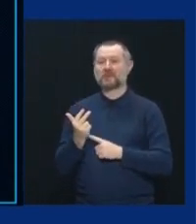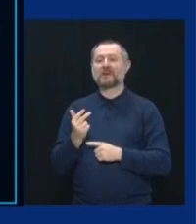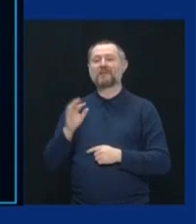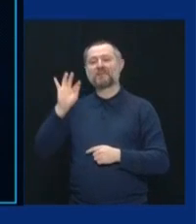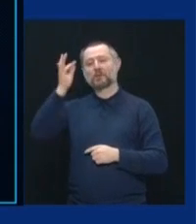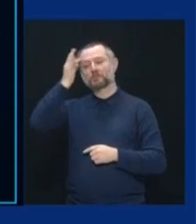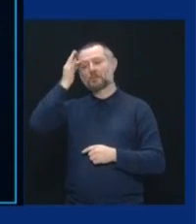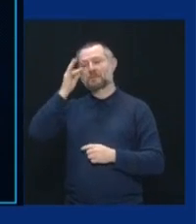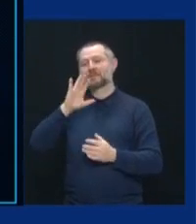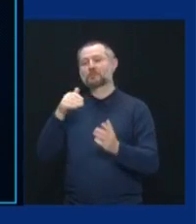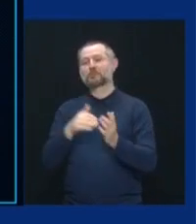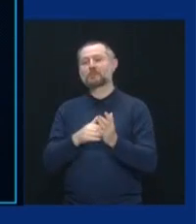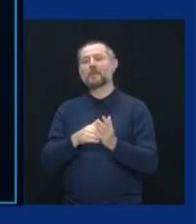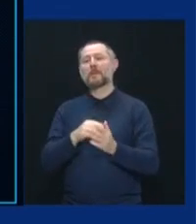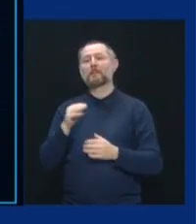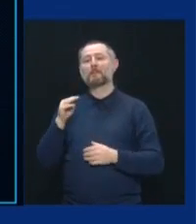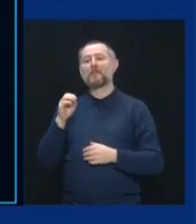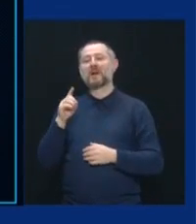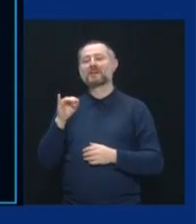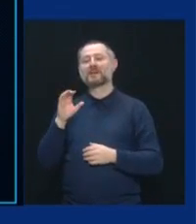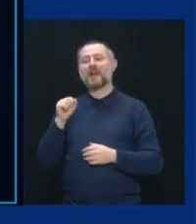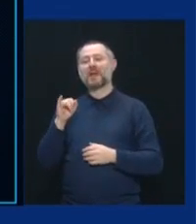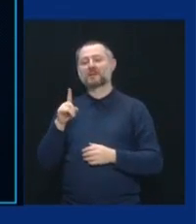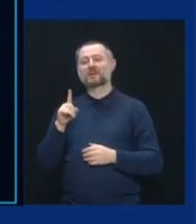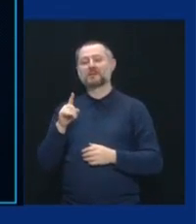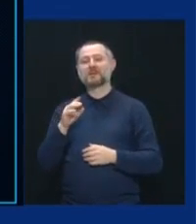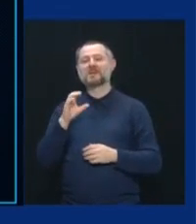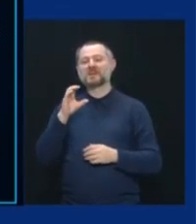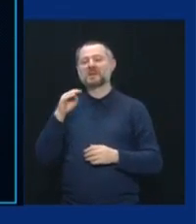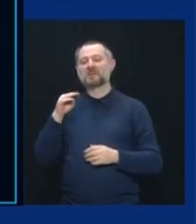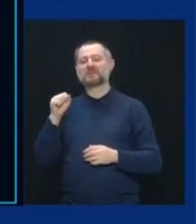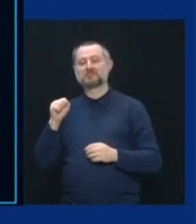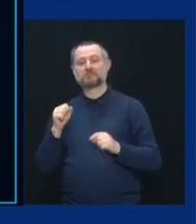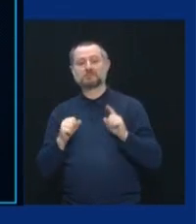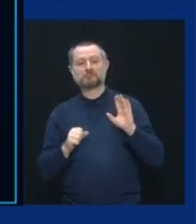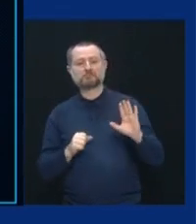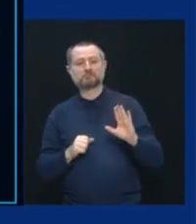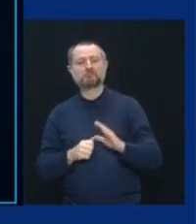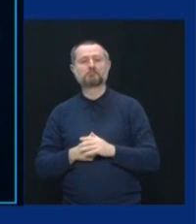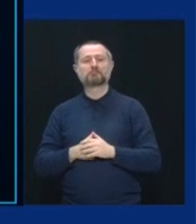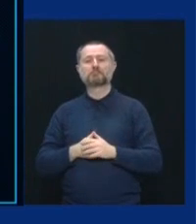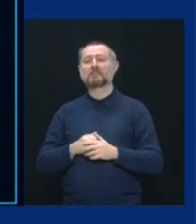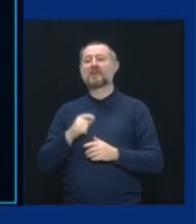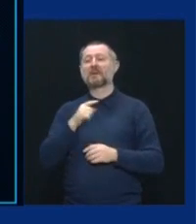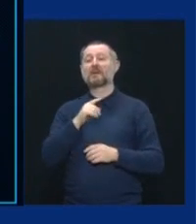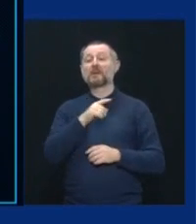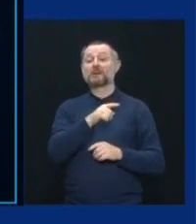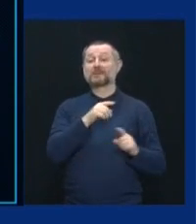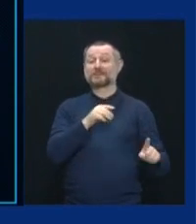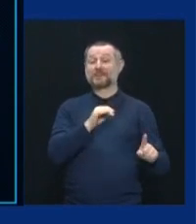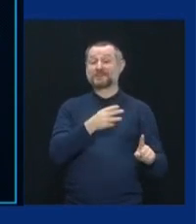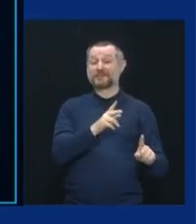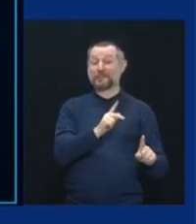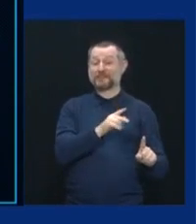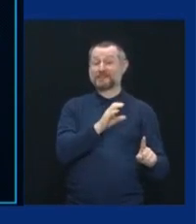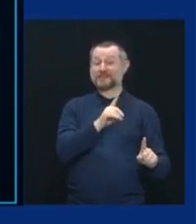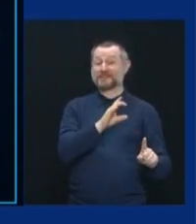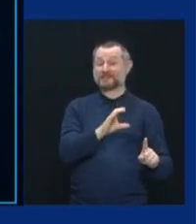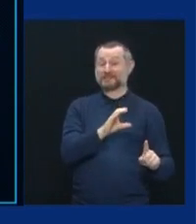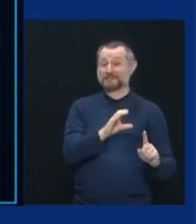and Medicaid Services, what they call CMS, and on March 23rd, the Center for Disease Control,